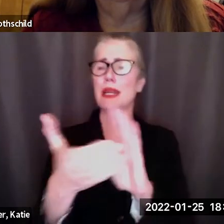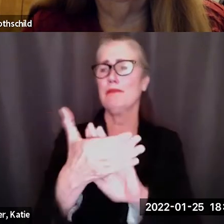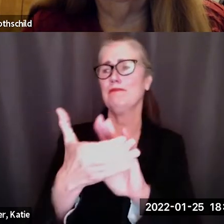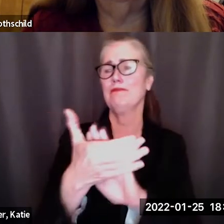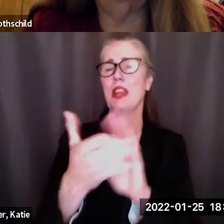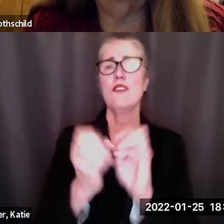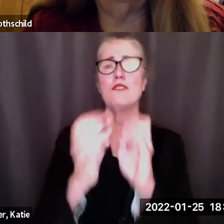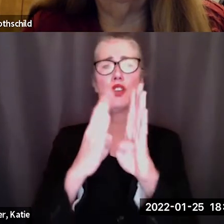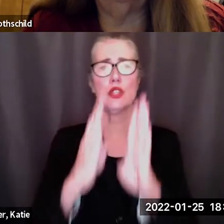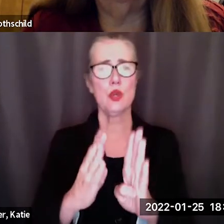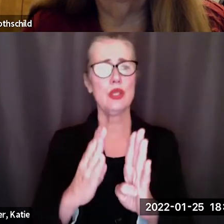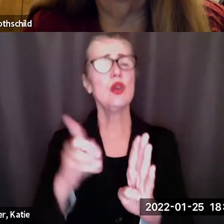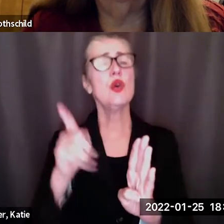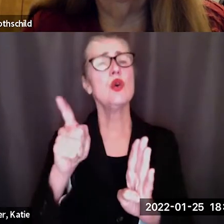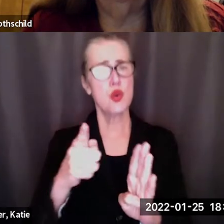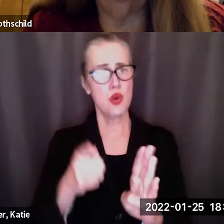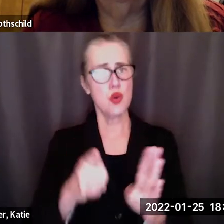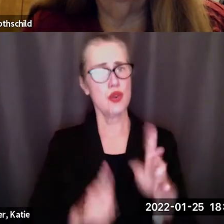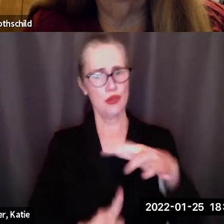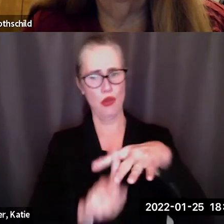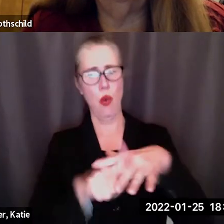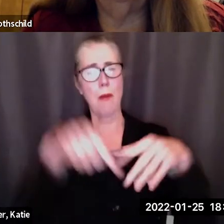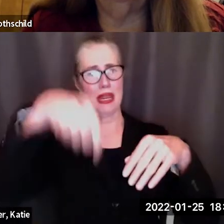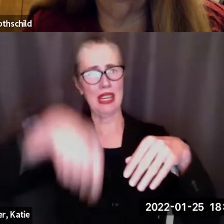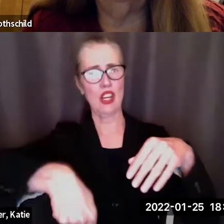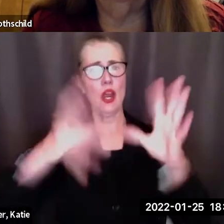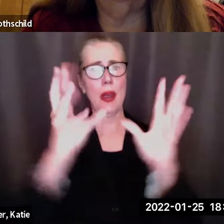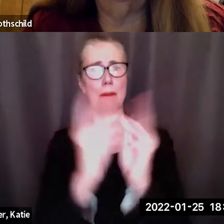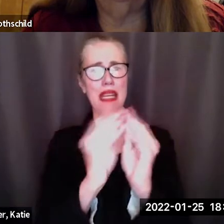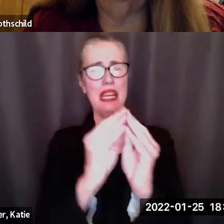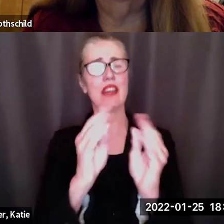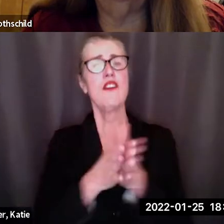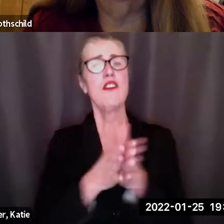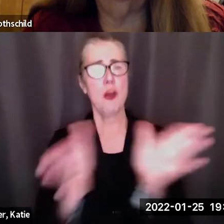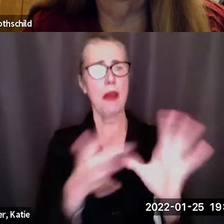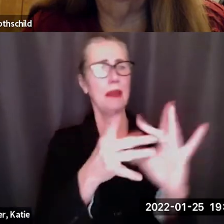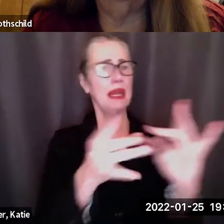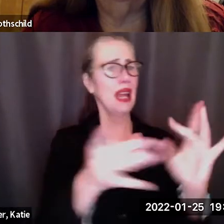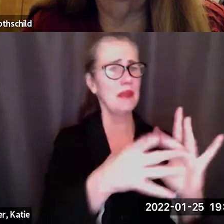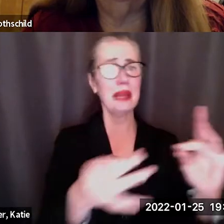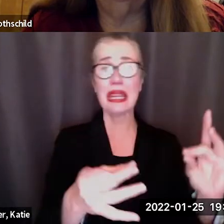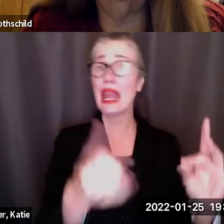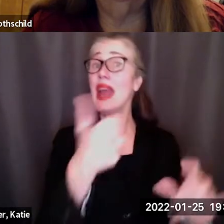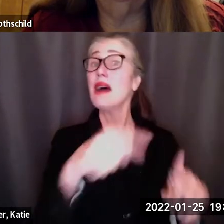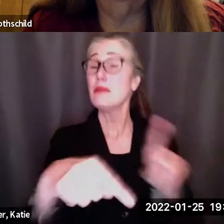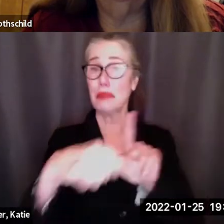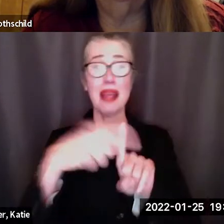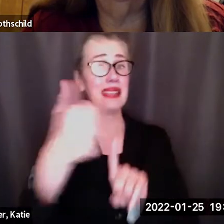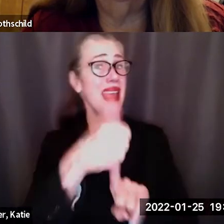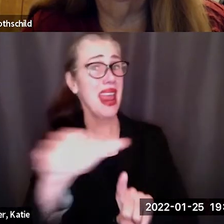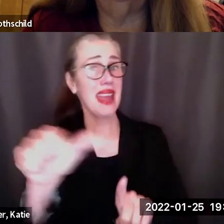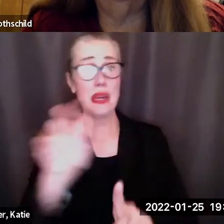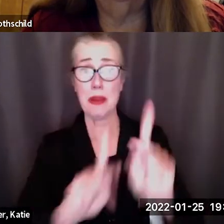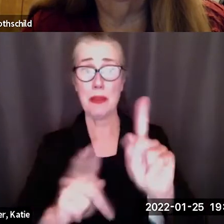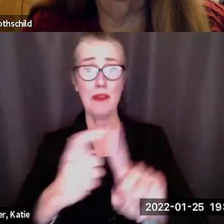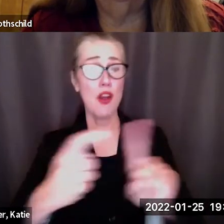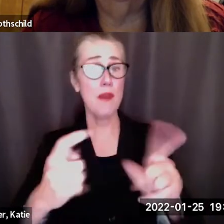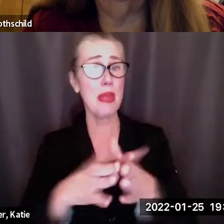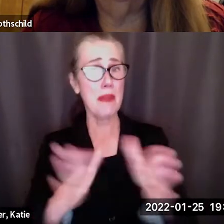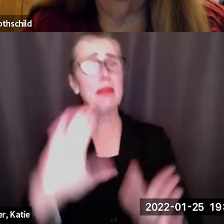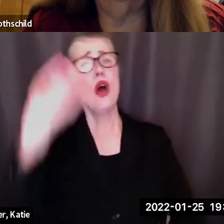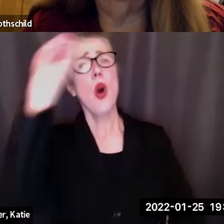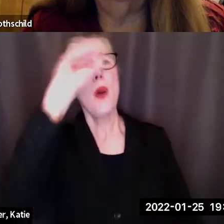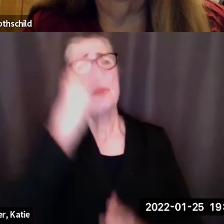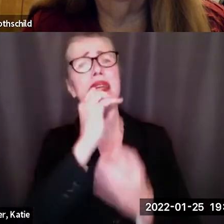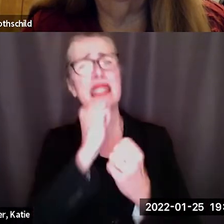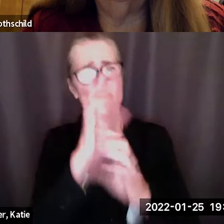that are public commenting and all the members of the public any opinion is necessary and i'm really grateful for people sharing